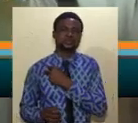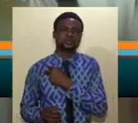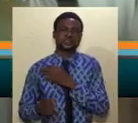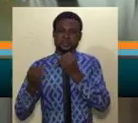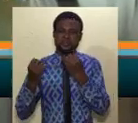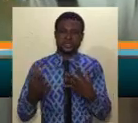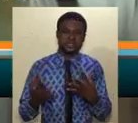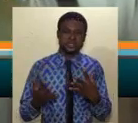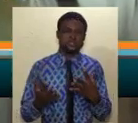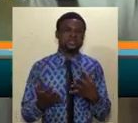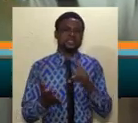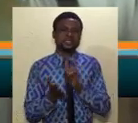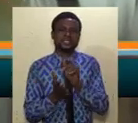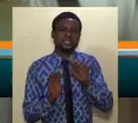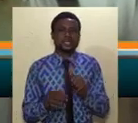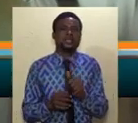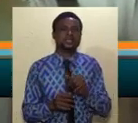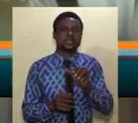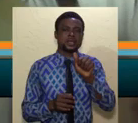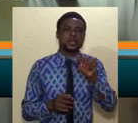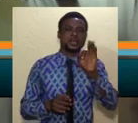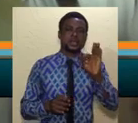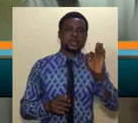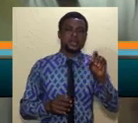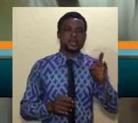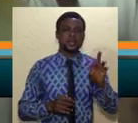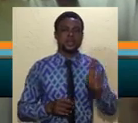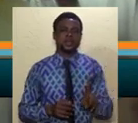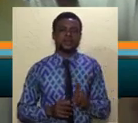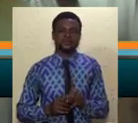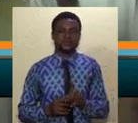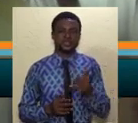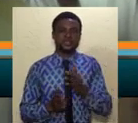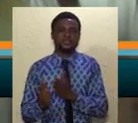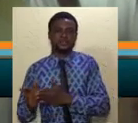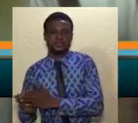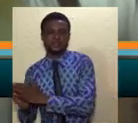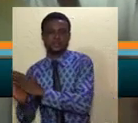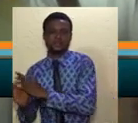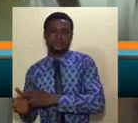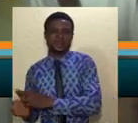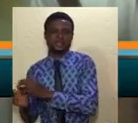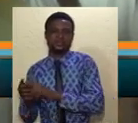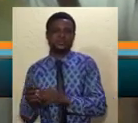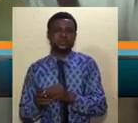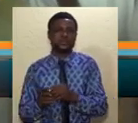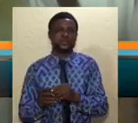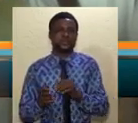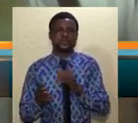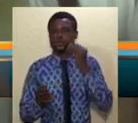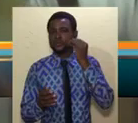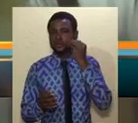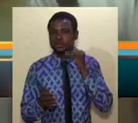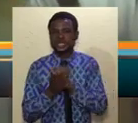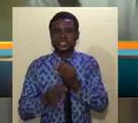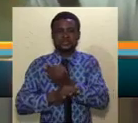freedom of association, the right to peaceful home, and all of that. The right to be in a home that is free from violence.